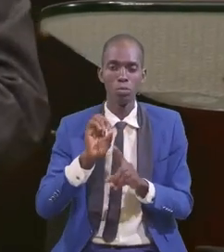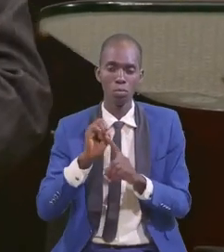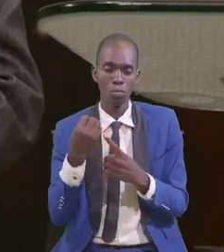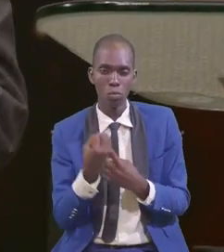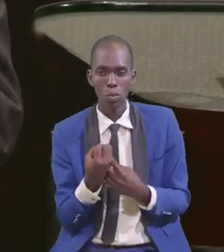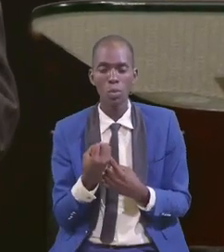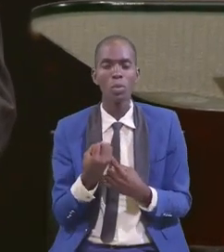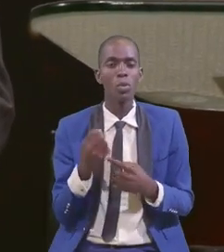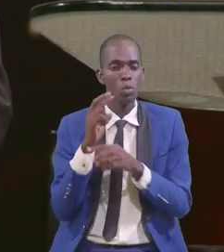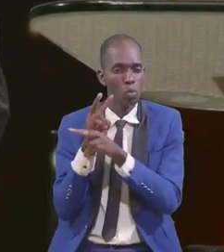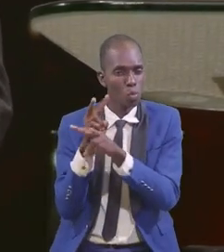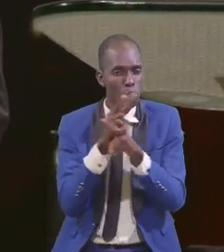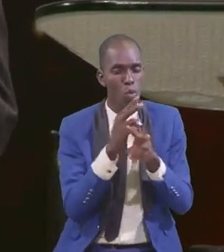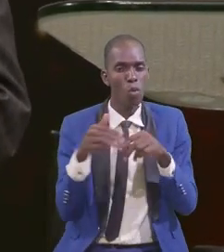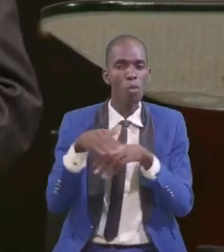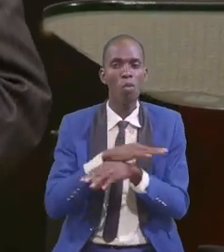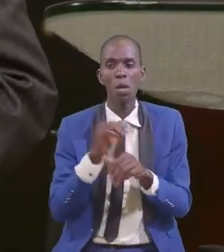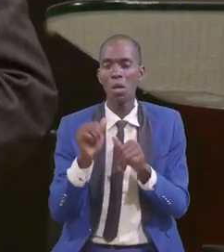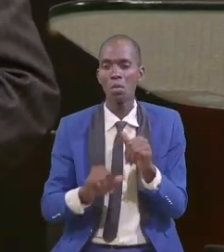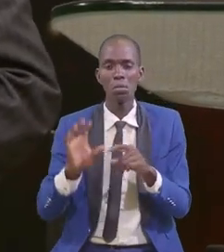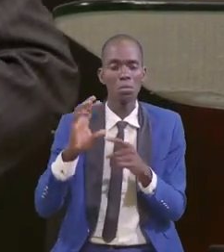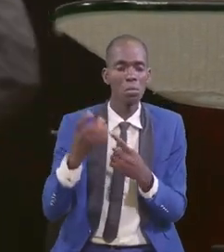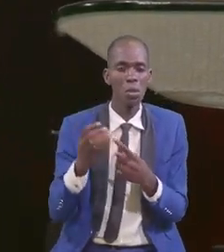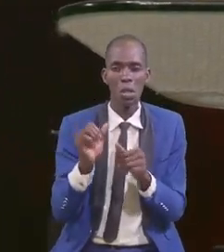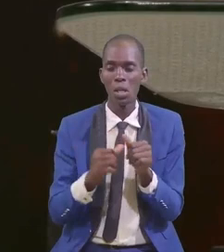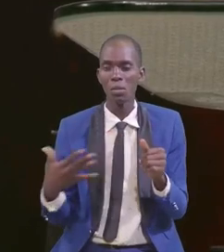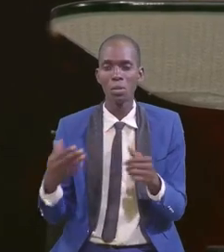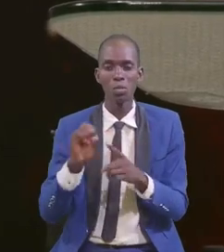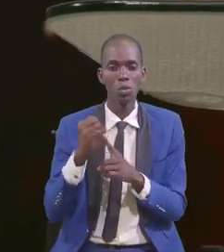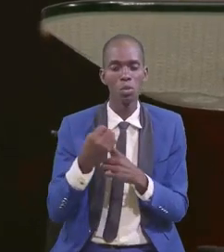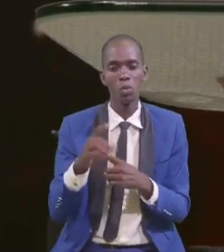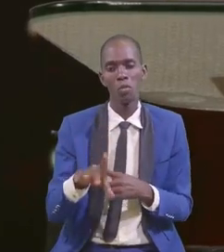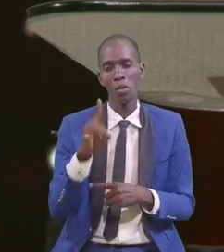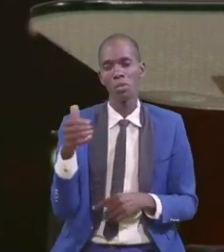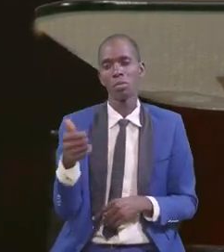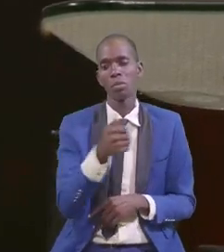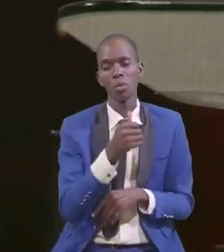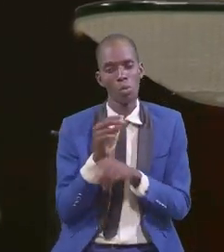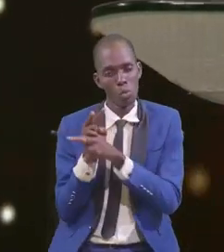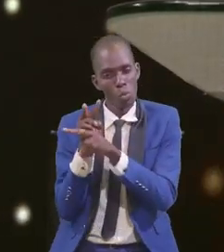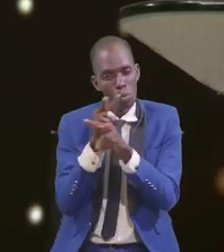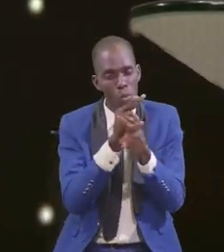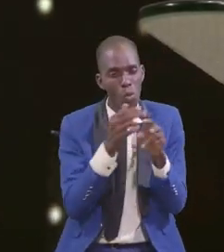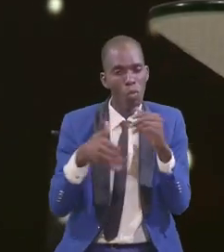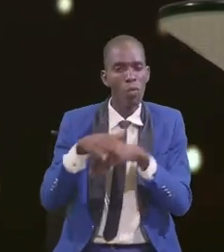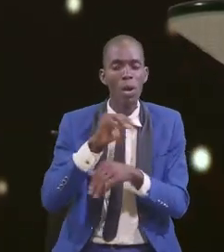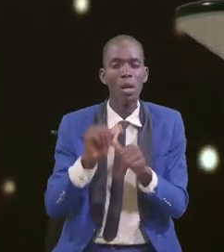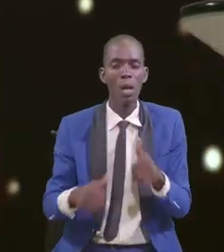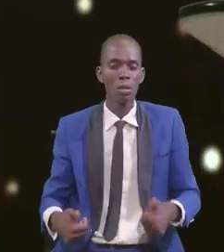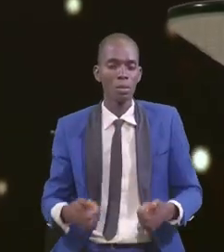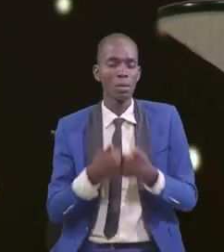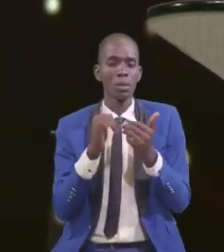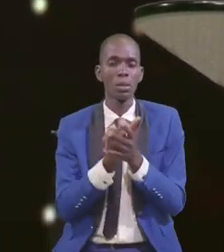over every circumstance, every situation you find yourself. Watch over all those challenges, and